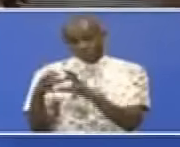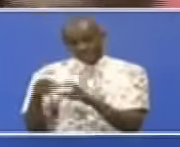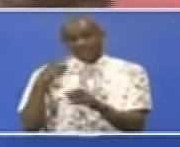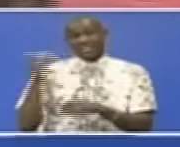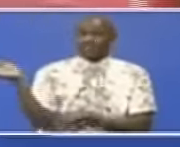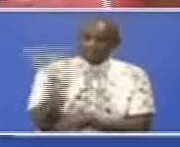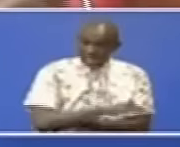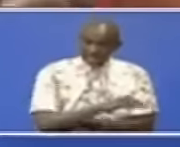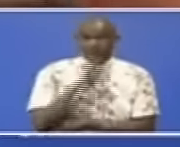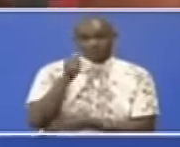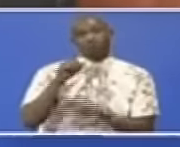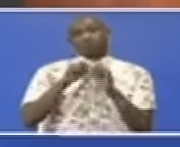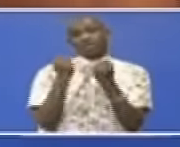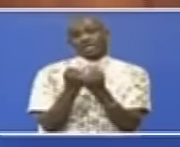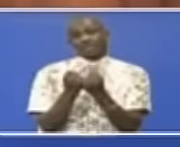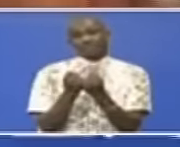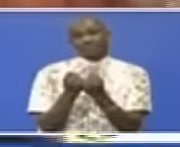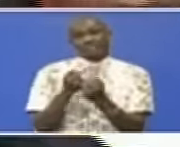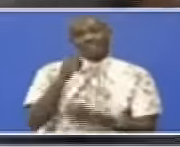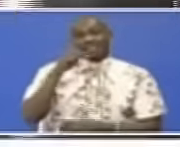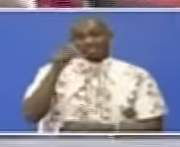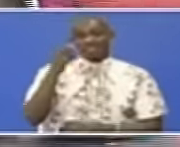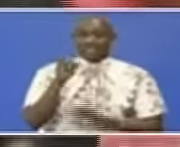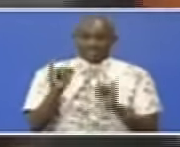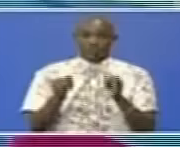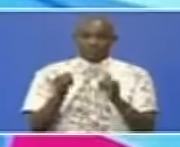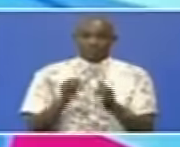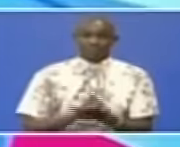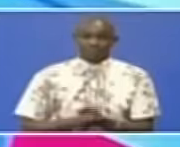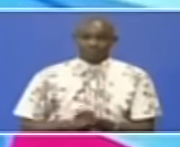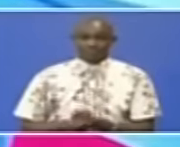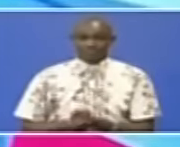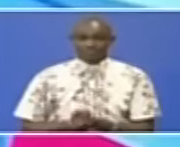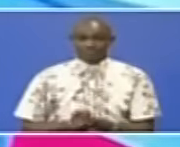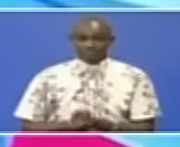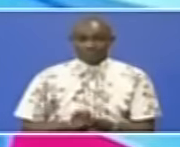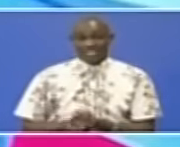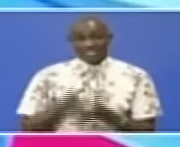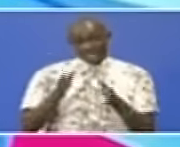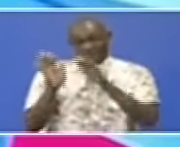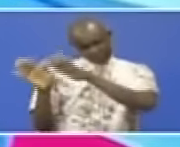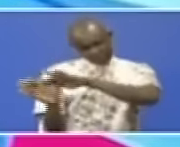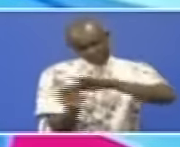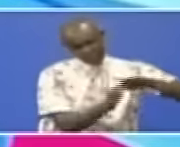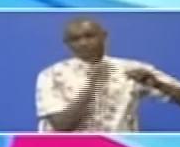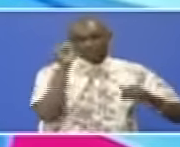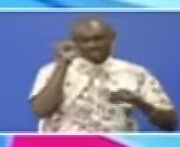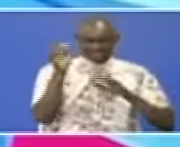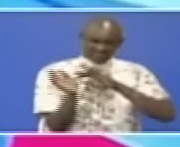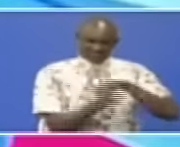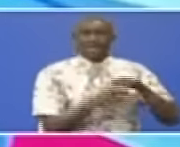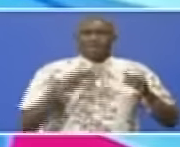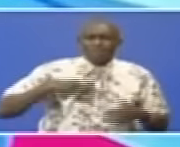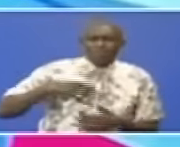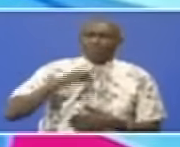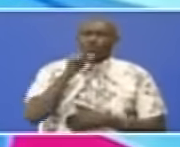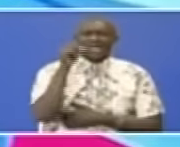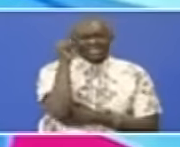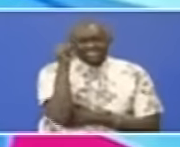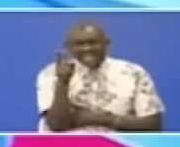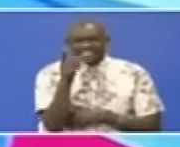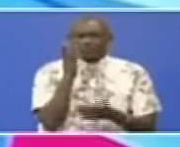from the society. Patrick Amimo, KTN News. Away from matters politics now, for those who don't understand what